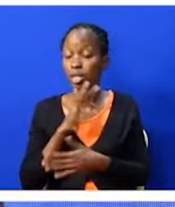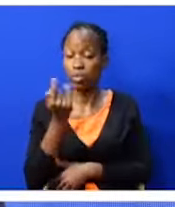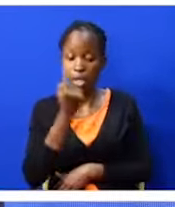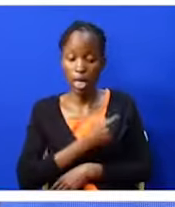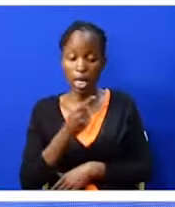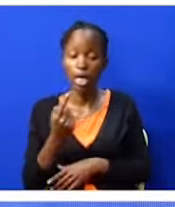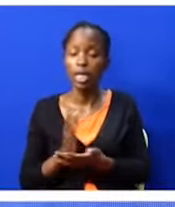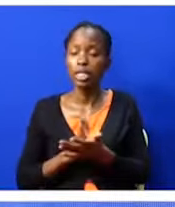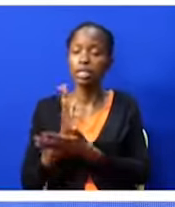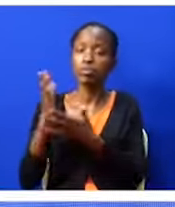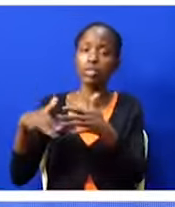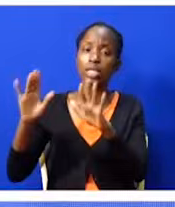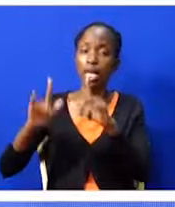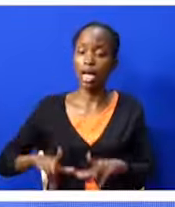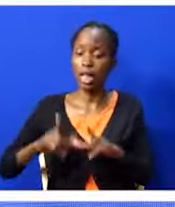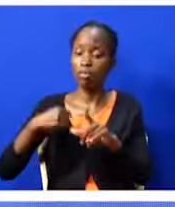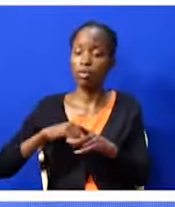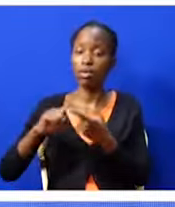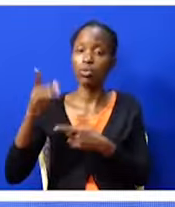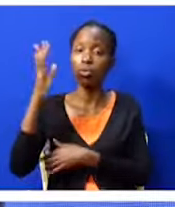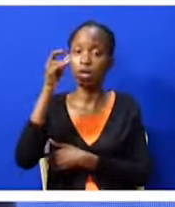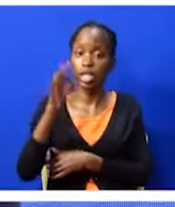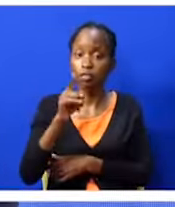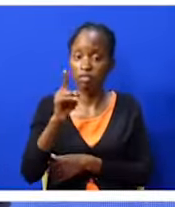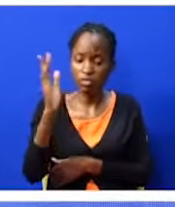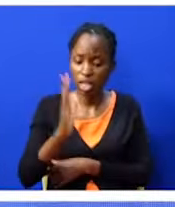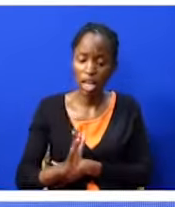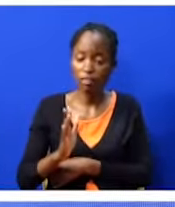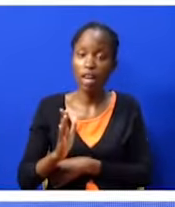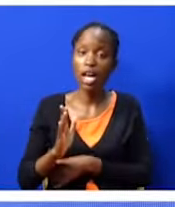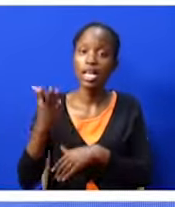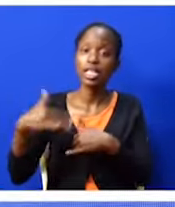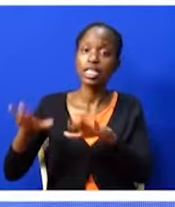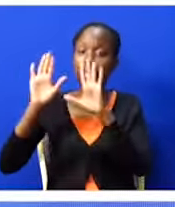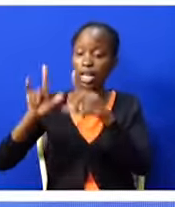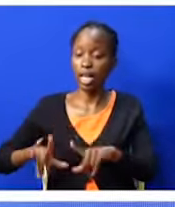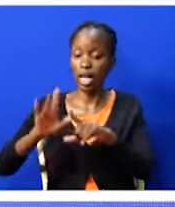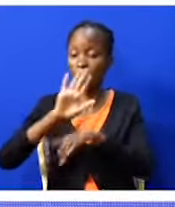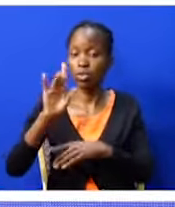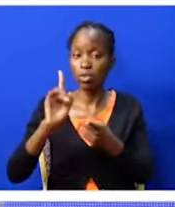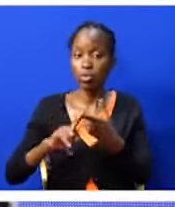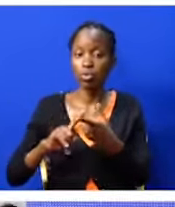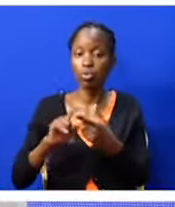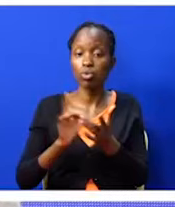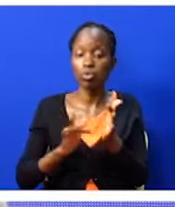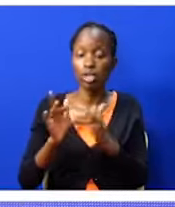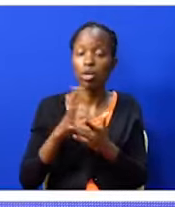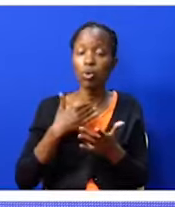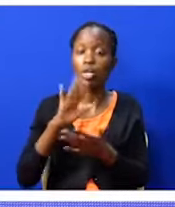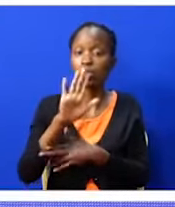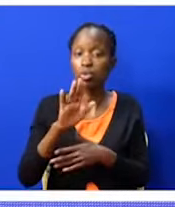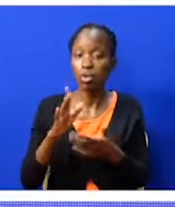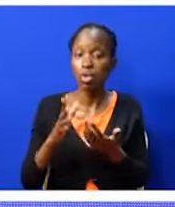to Christ. If you are there and you have never given your life to Christ, I would like you to pray after me.